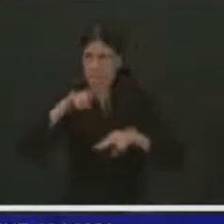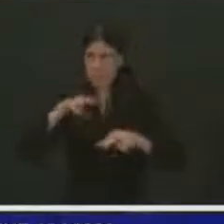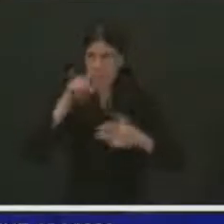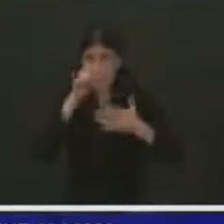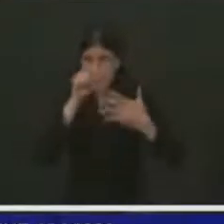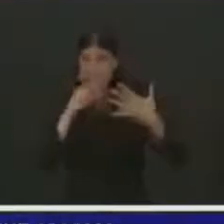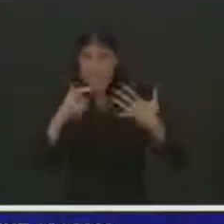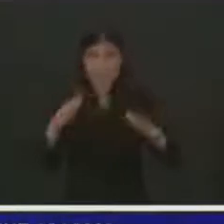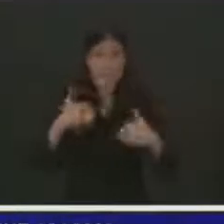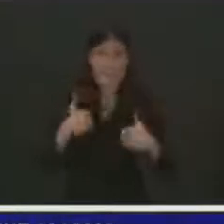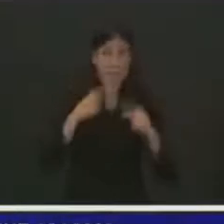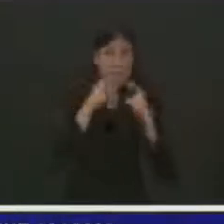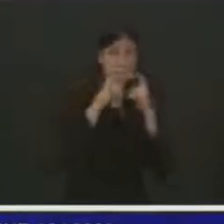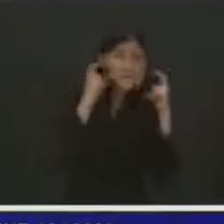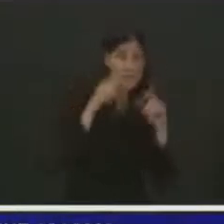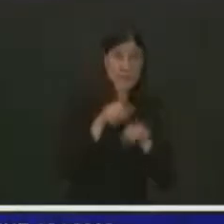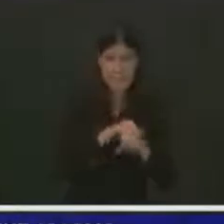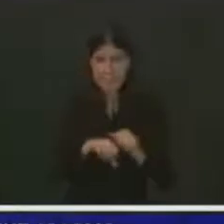the infection control